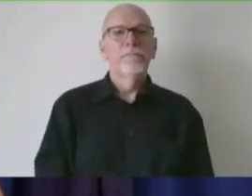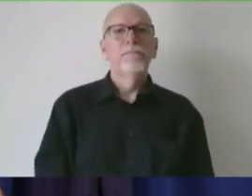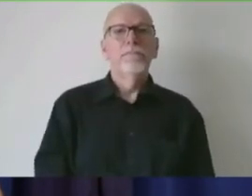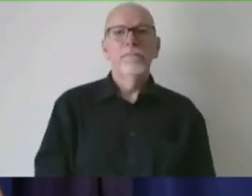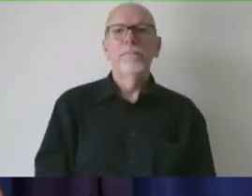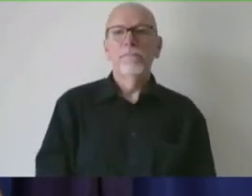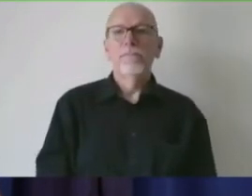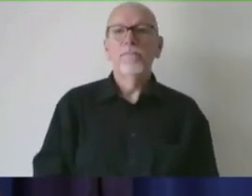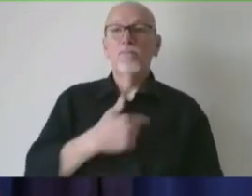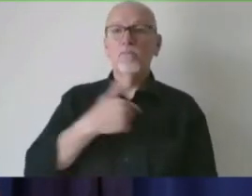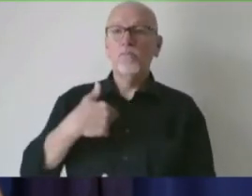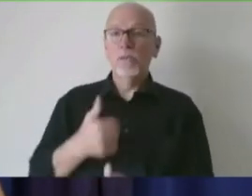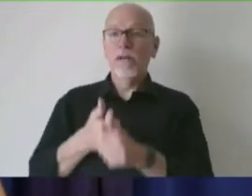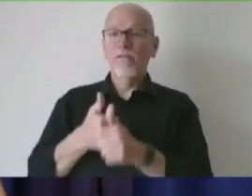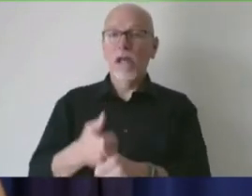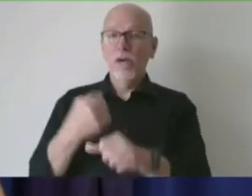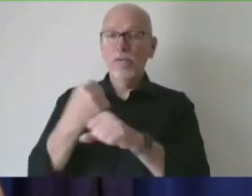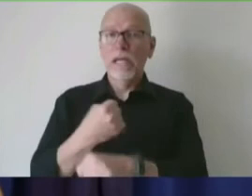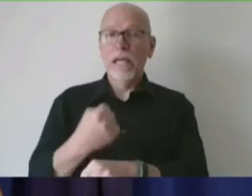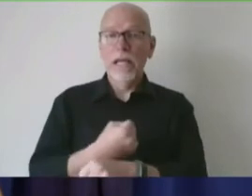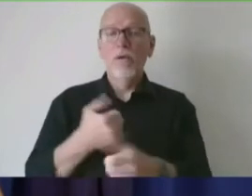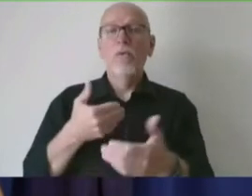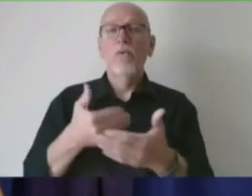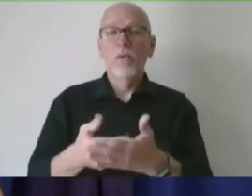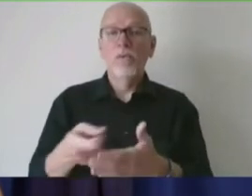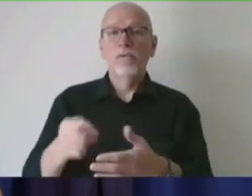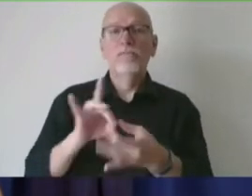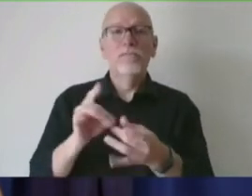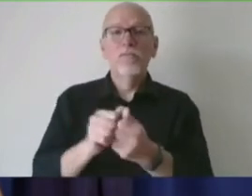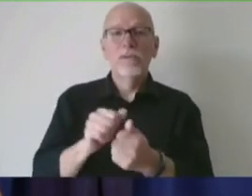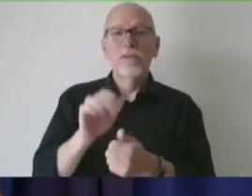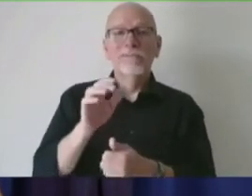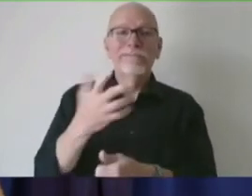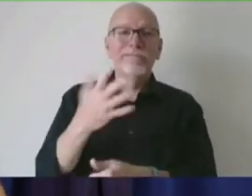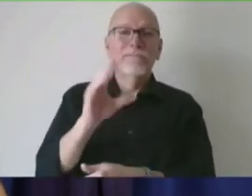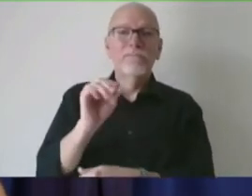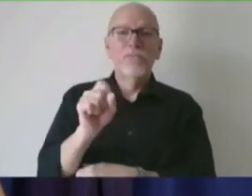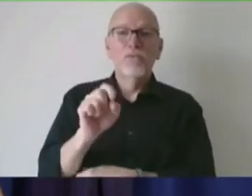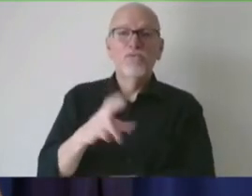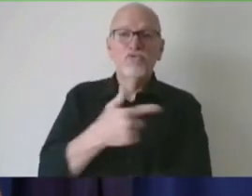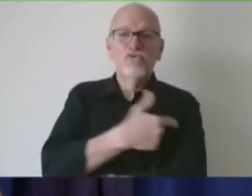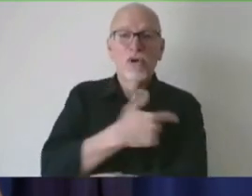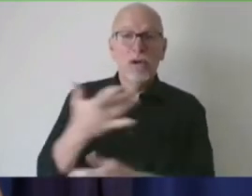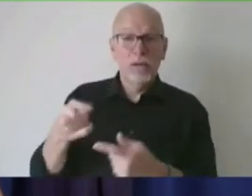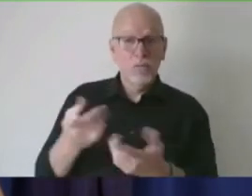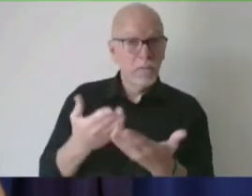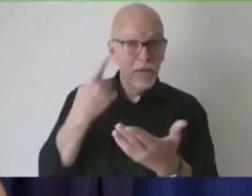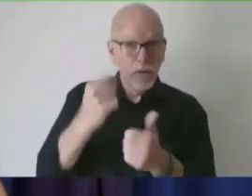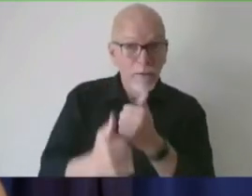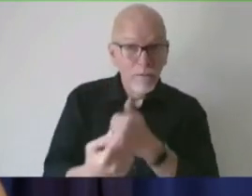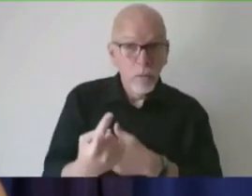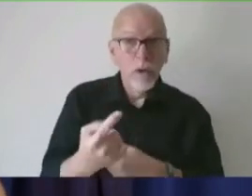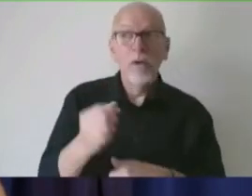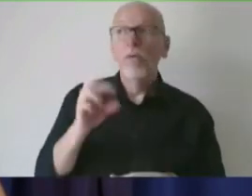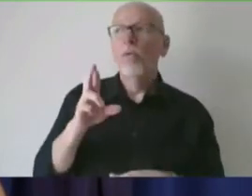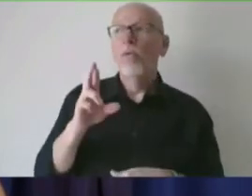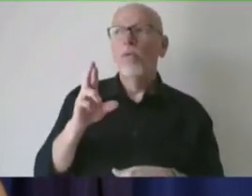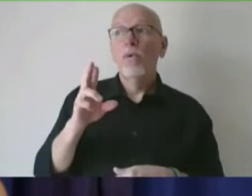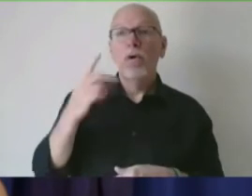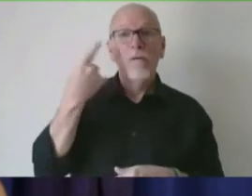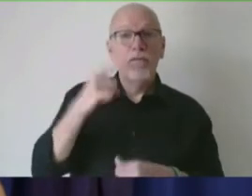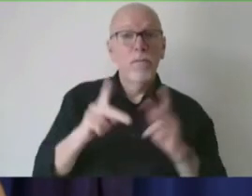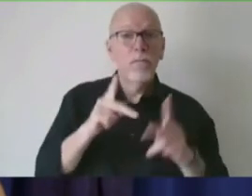following the data very closely about booster shots, whether it would be something recommended for everybody, whether should be focused on people